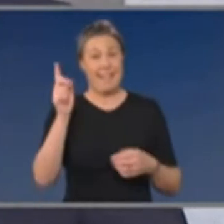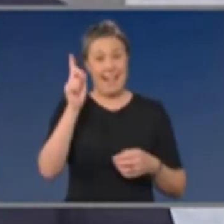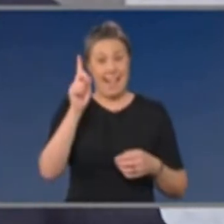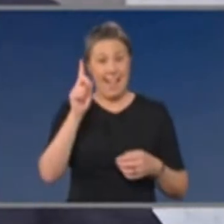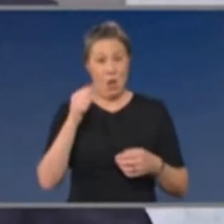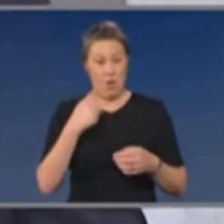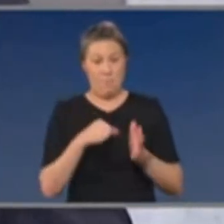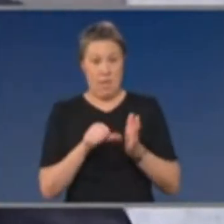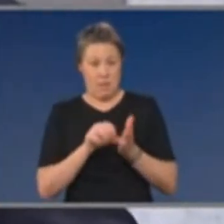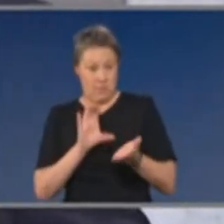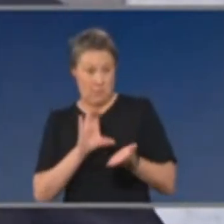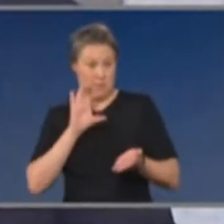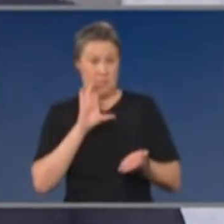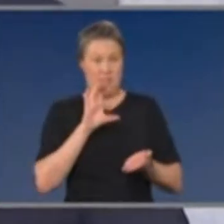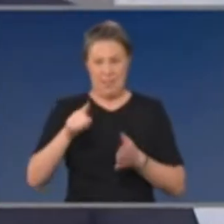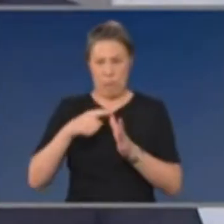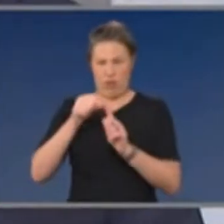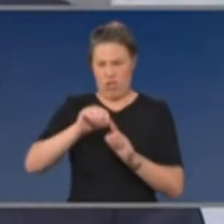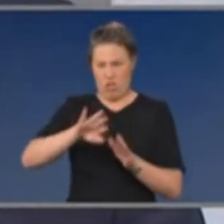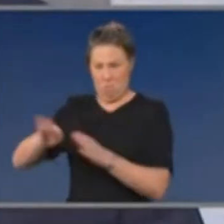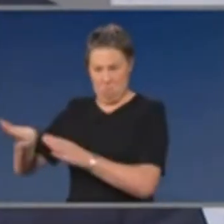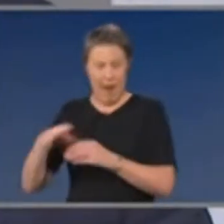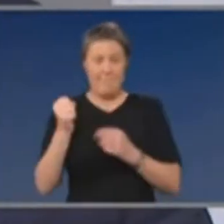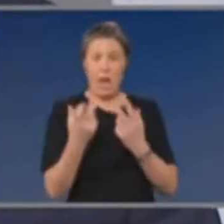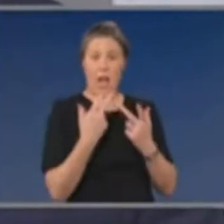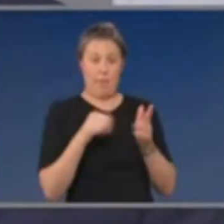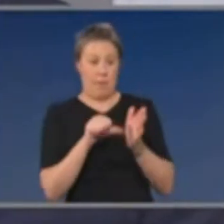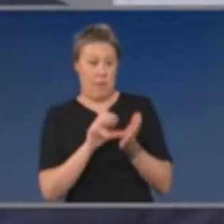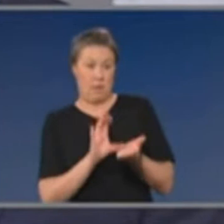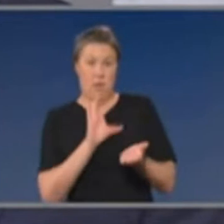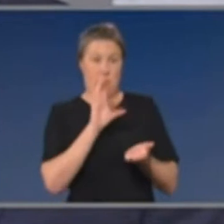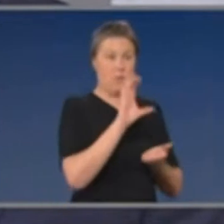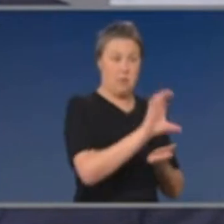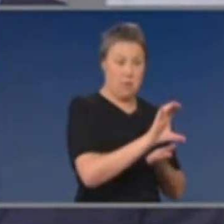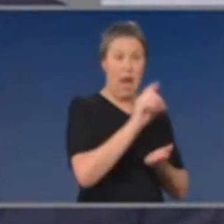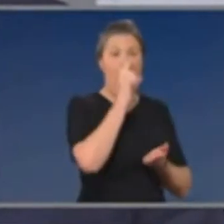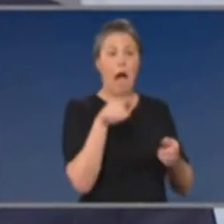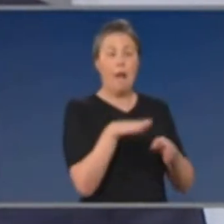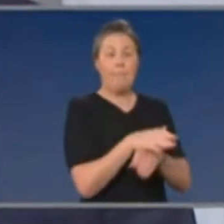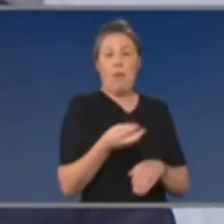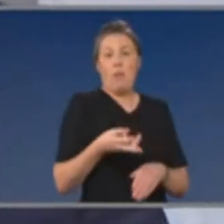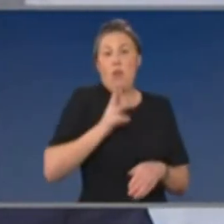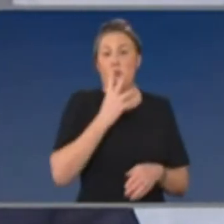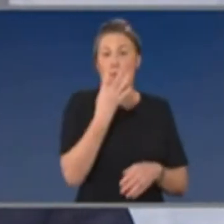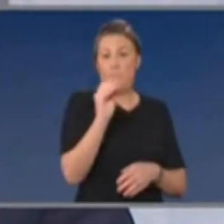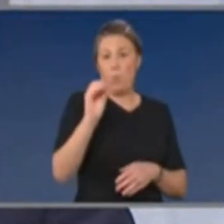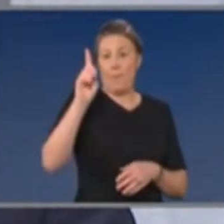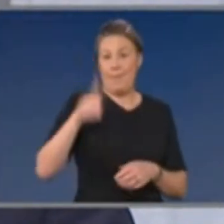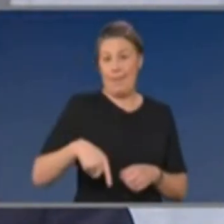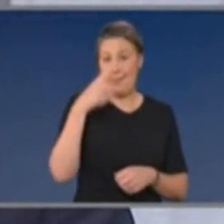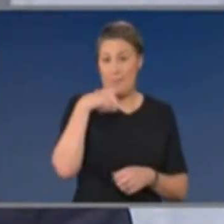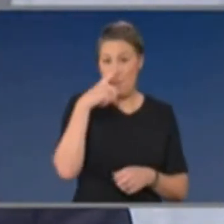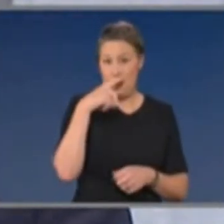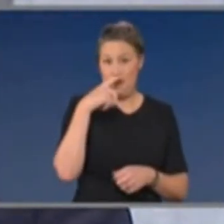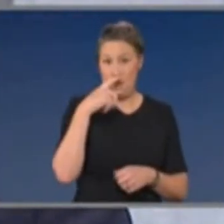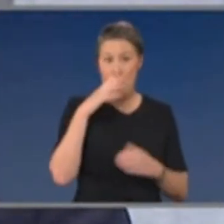340,000 training places in this package that runs from September through till the end of June. That doesn't just support